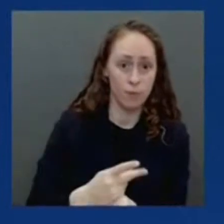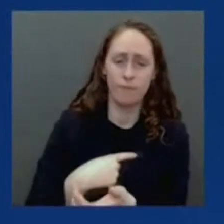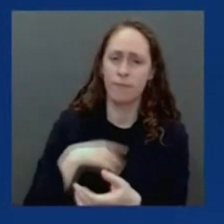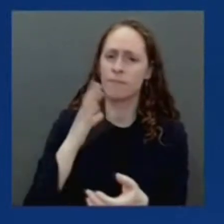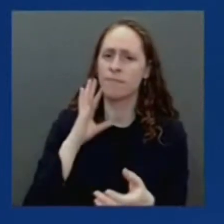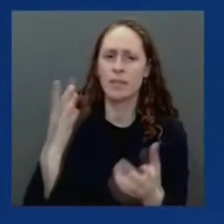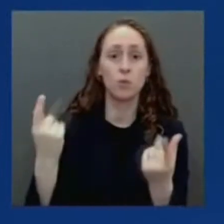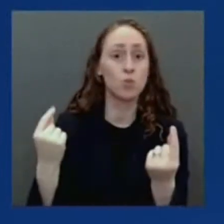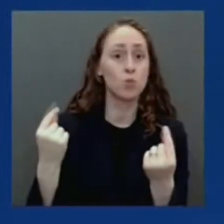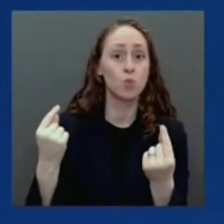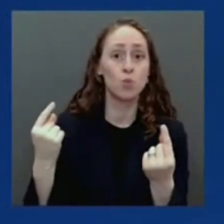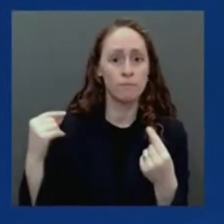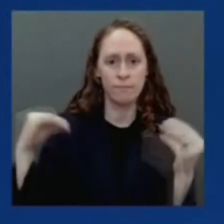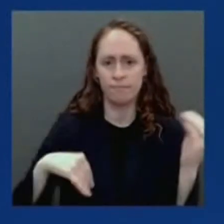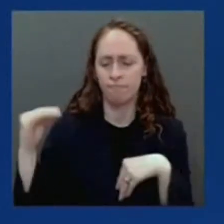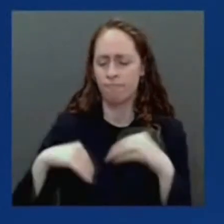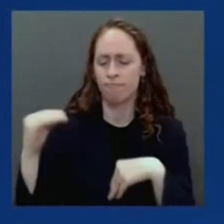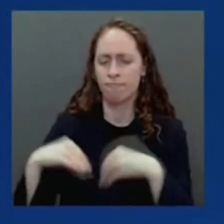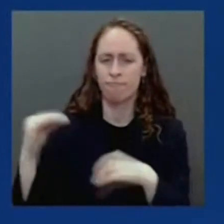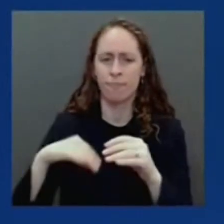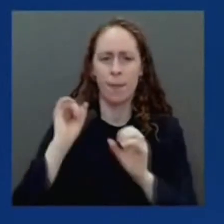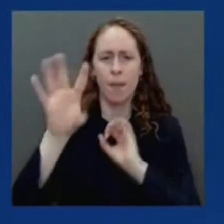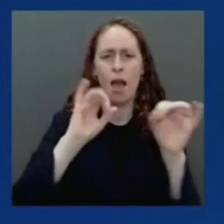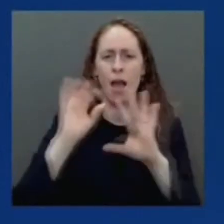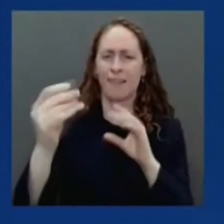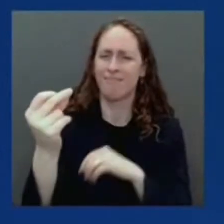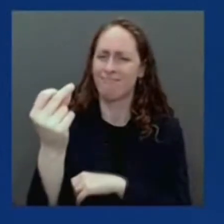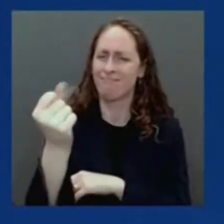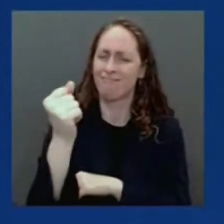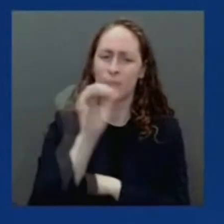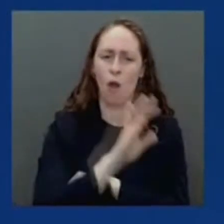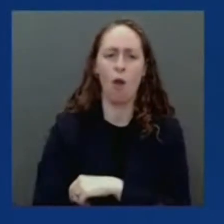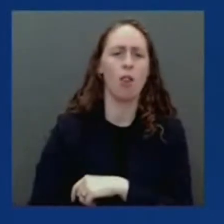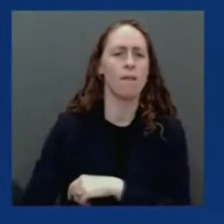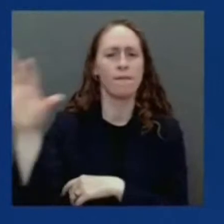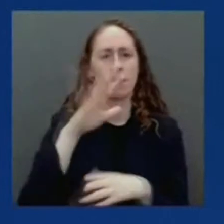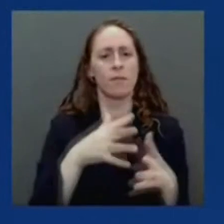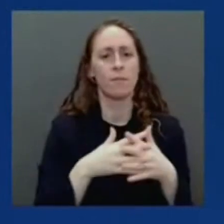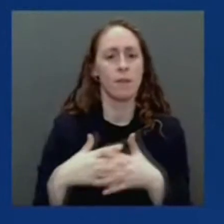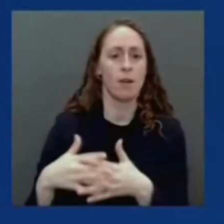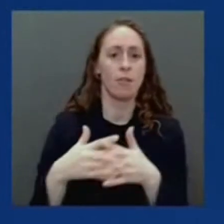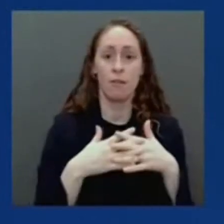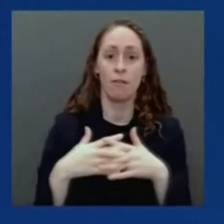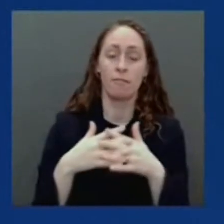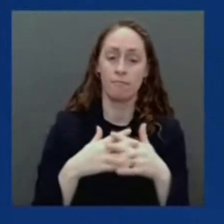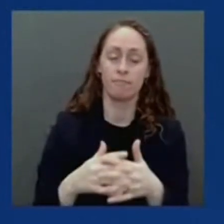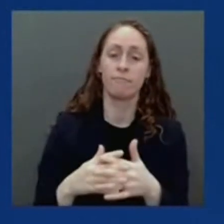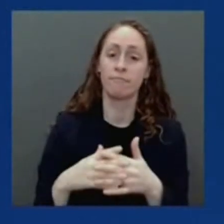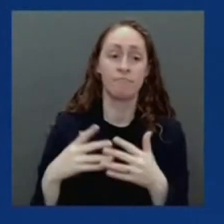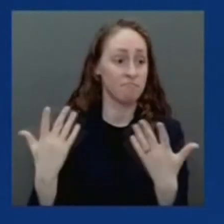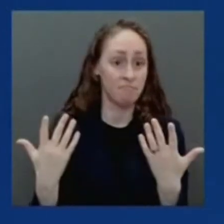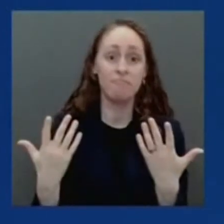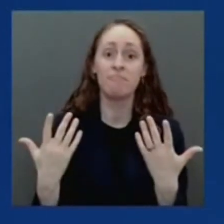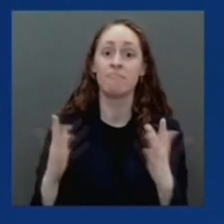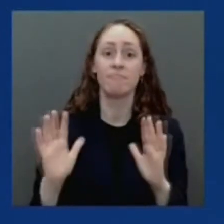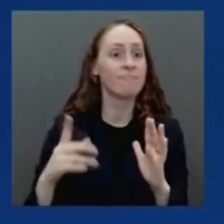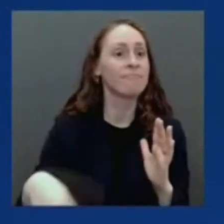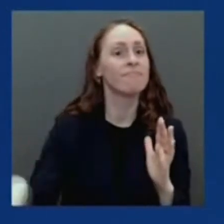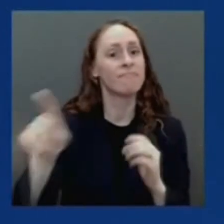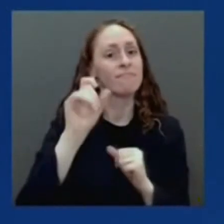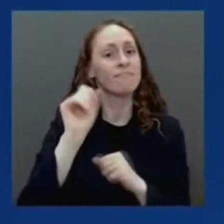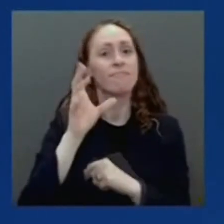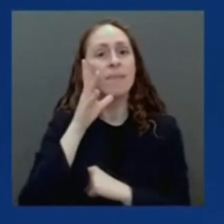recommendations, parents will be able to get their kids under 5 vaccinated at convenient locations, locations they know and trust.